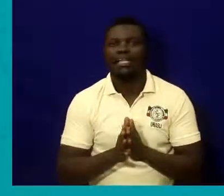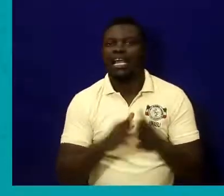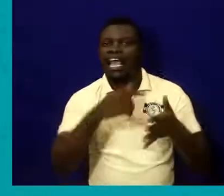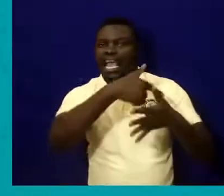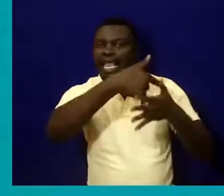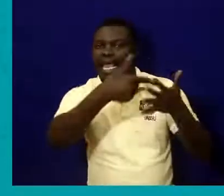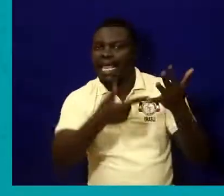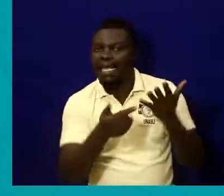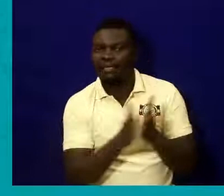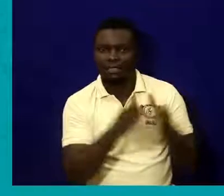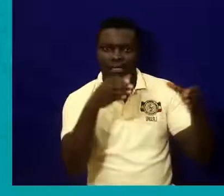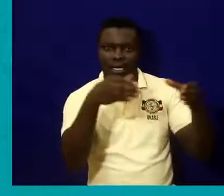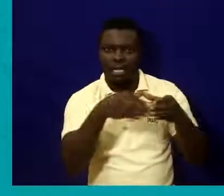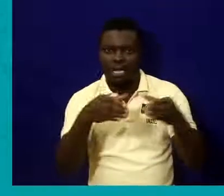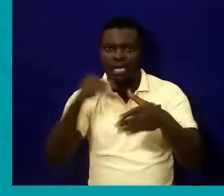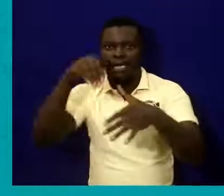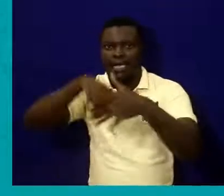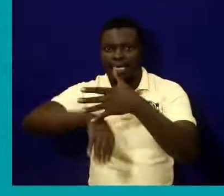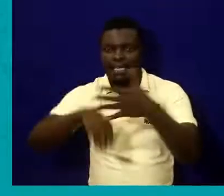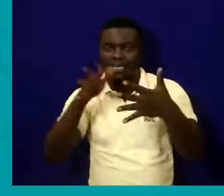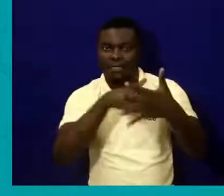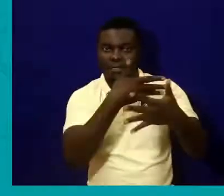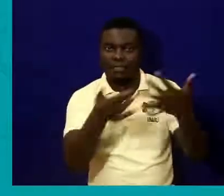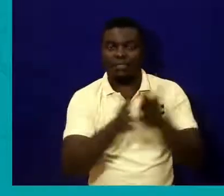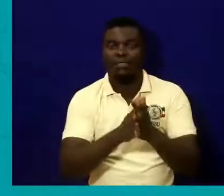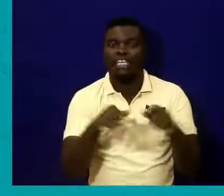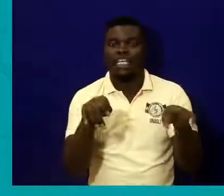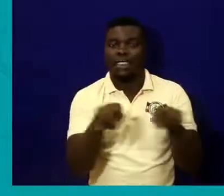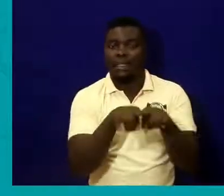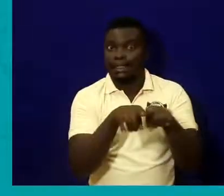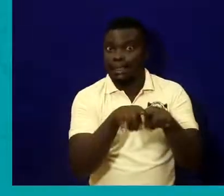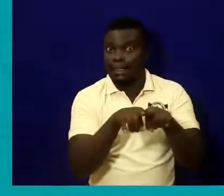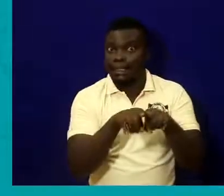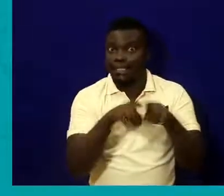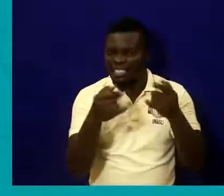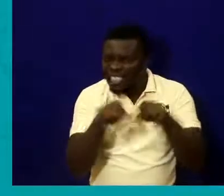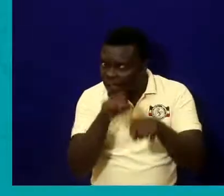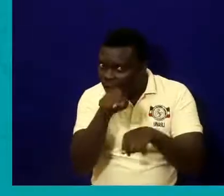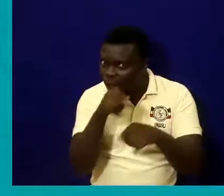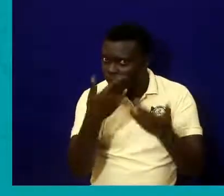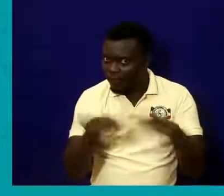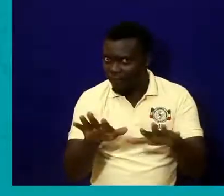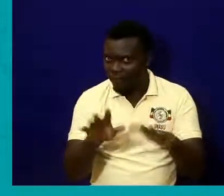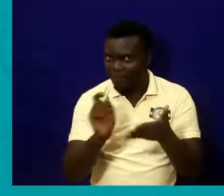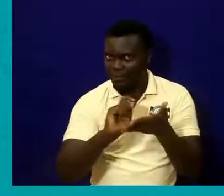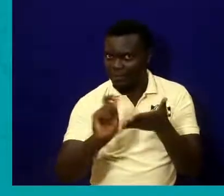Elements are classified in a table similar to the one you have drawn.